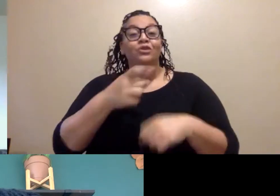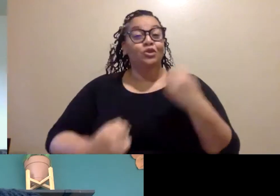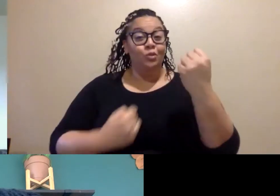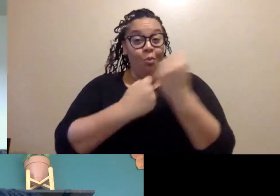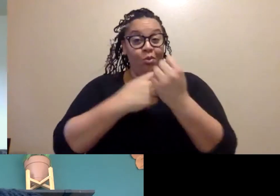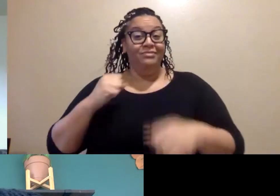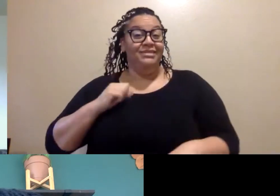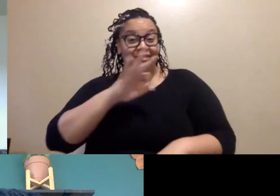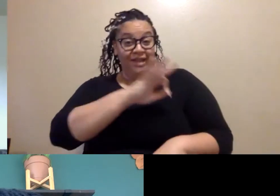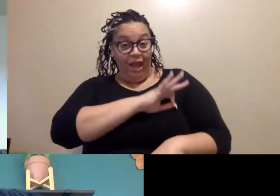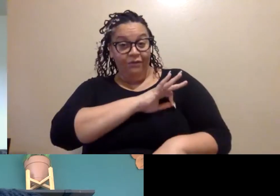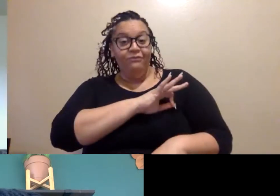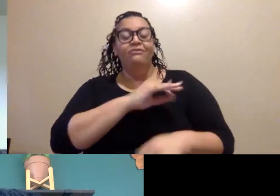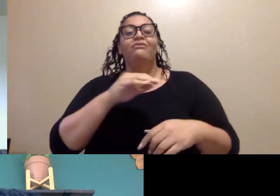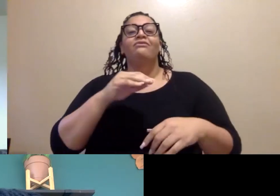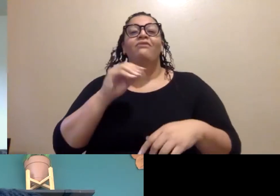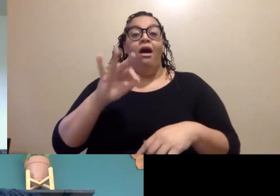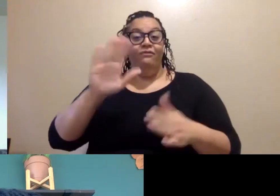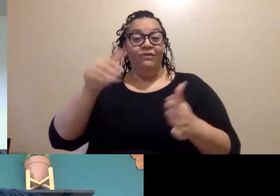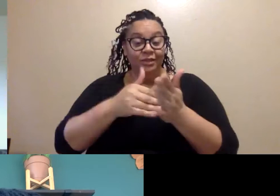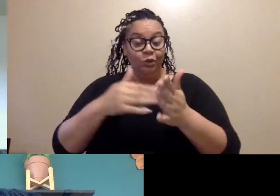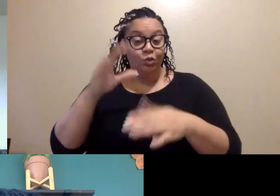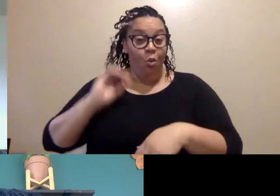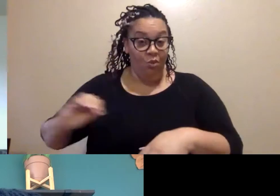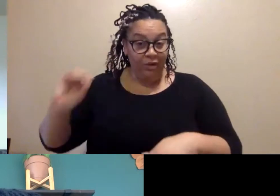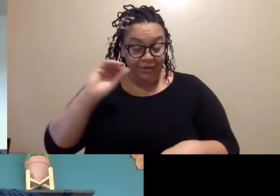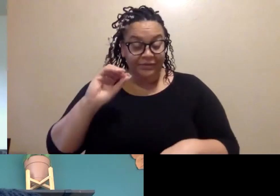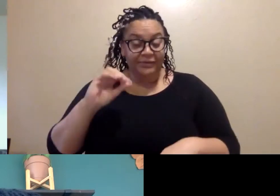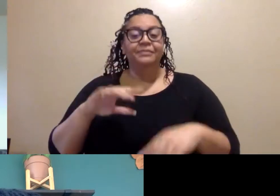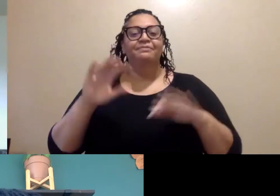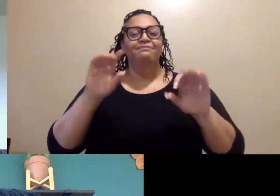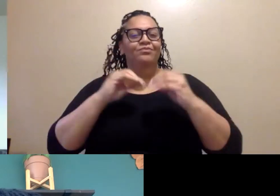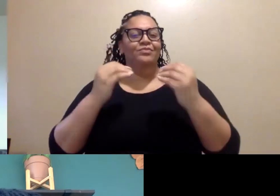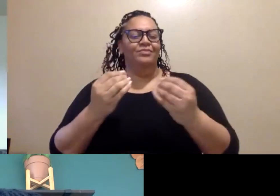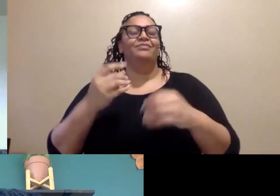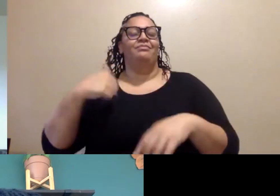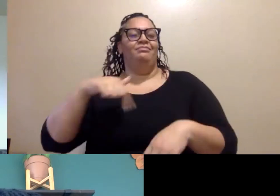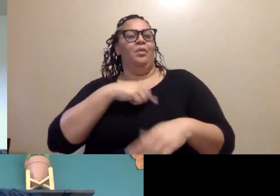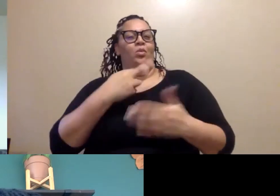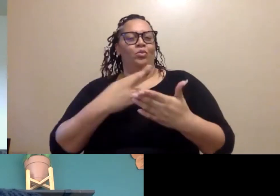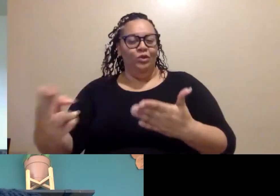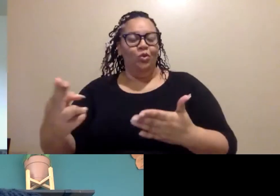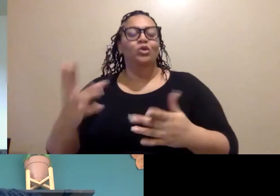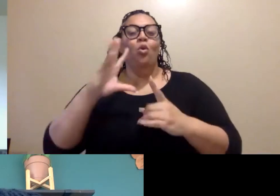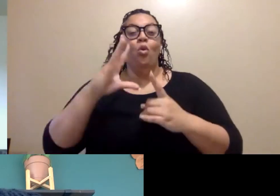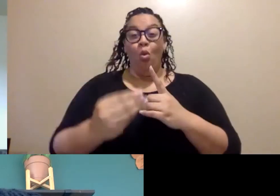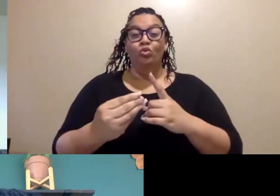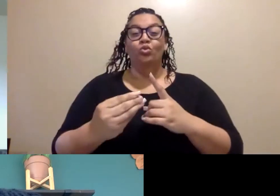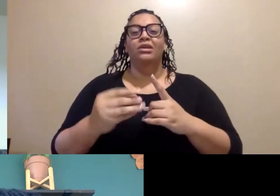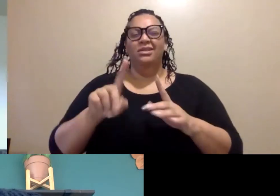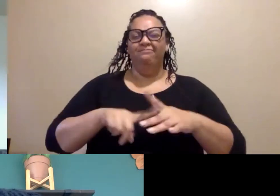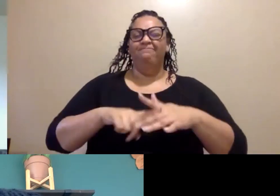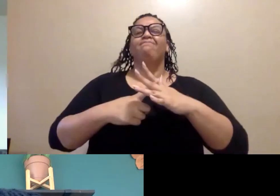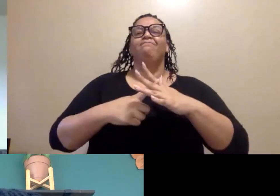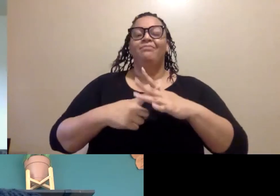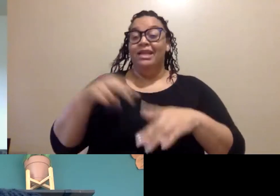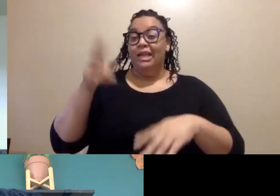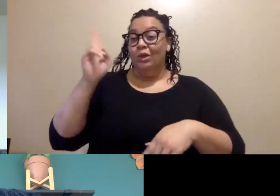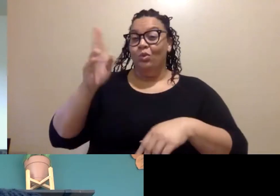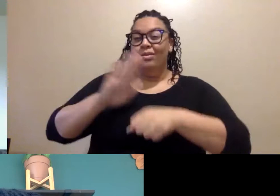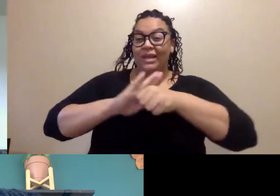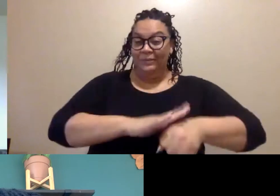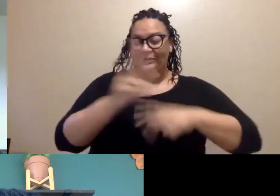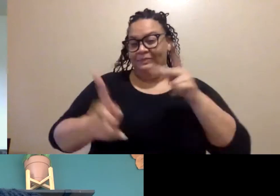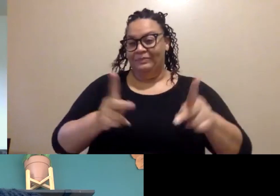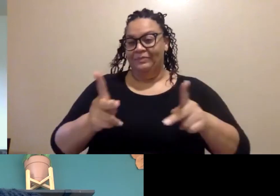Justice Collective of Central Oregon, an organization that resources culturally based and historically oppressed people in their